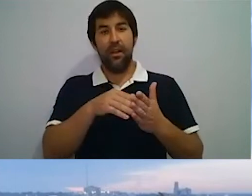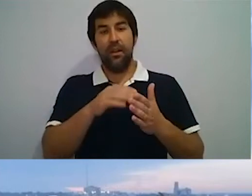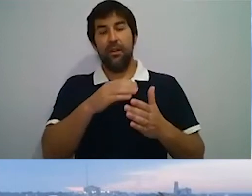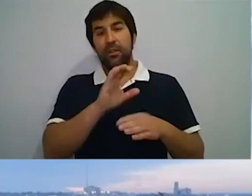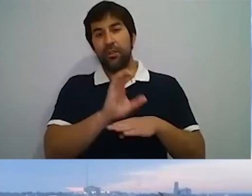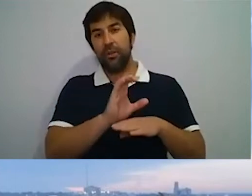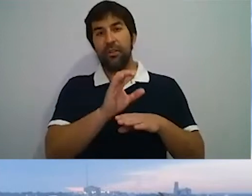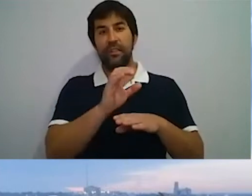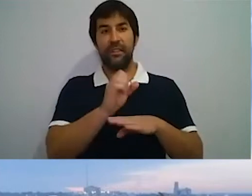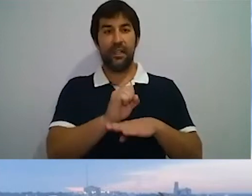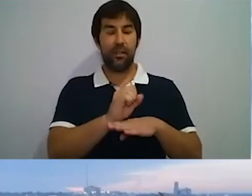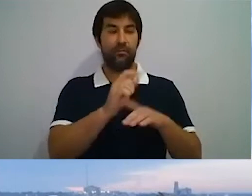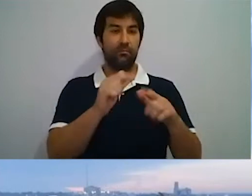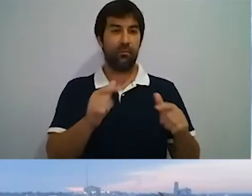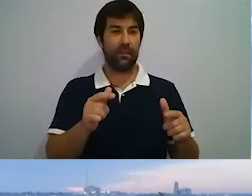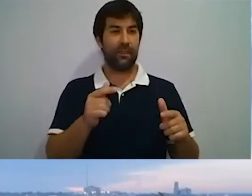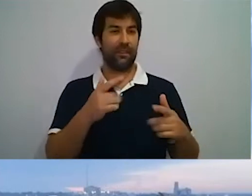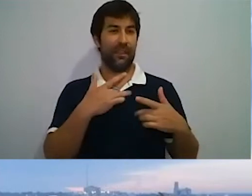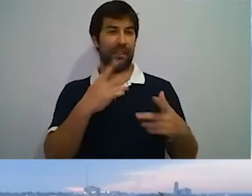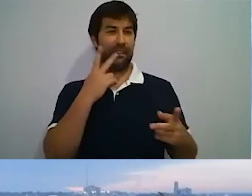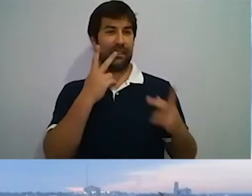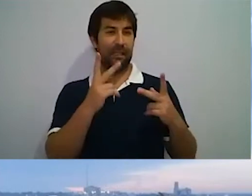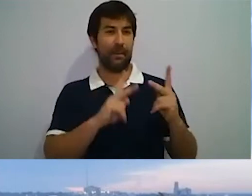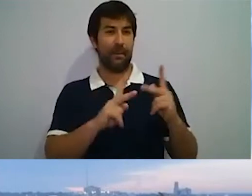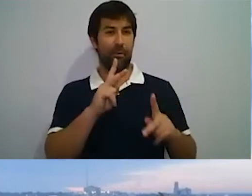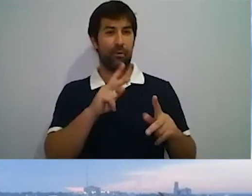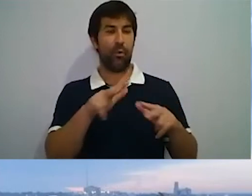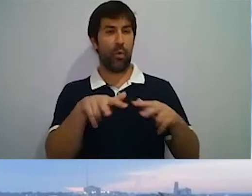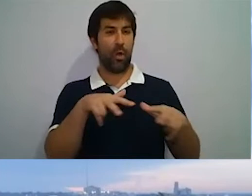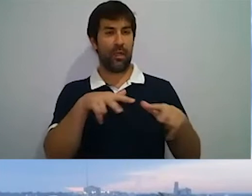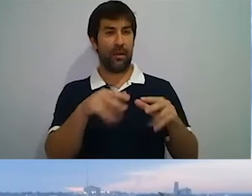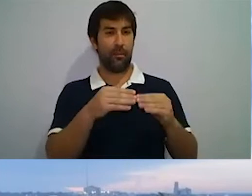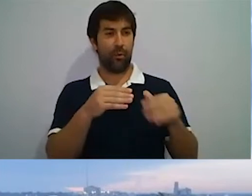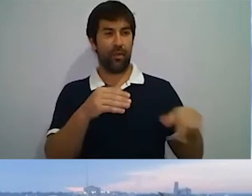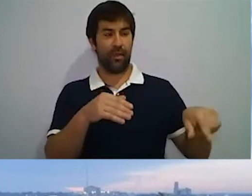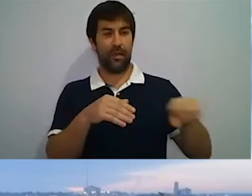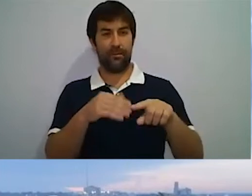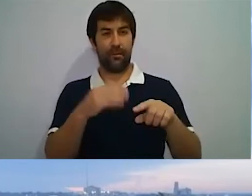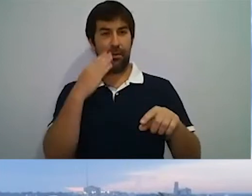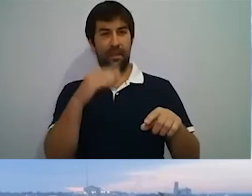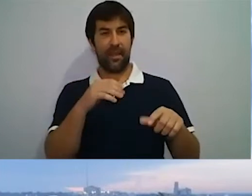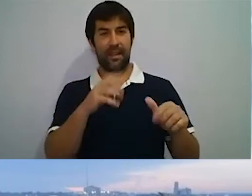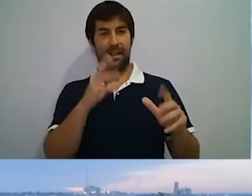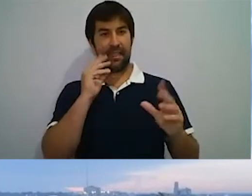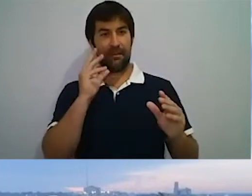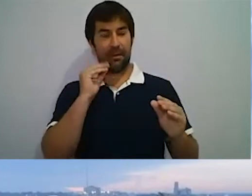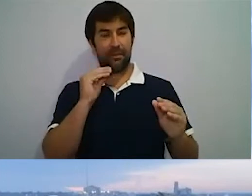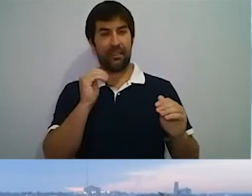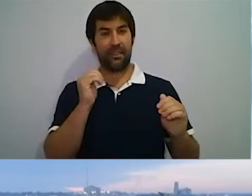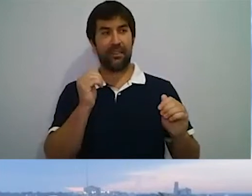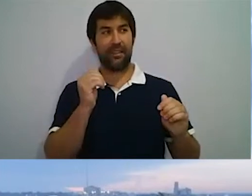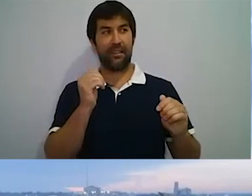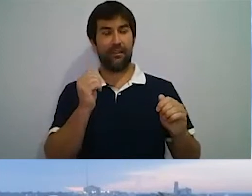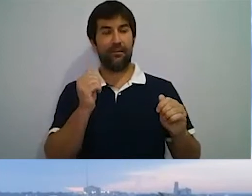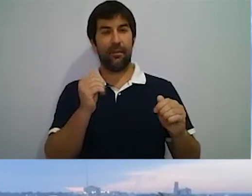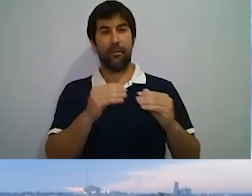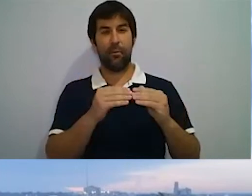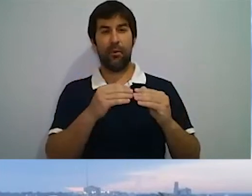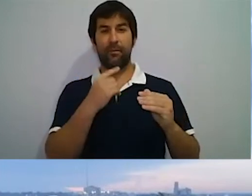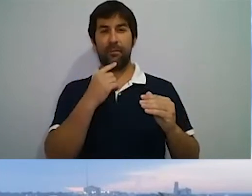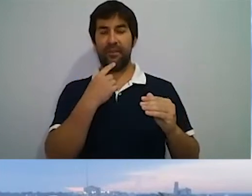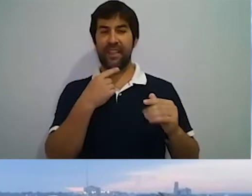That includes members of the Mayor's Office of Management and Budget, the City Council Budget Office, the Controller's Office, and directors from